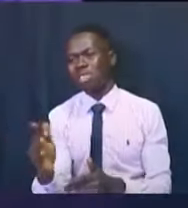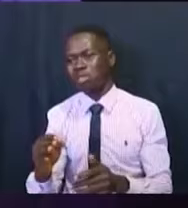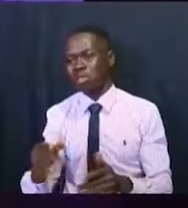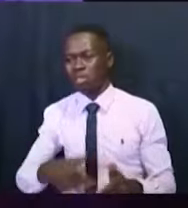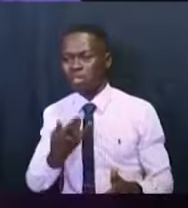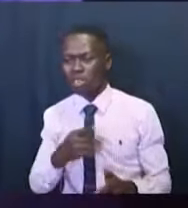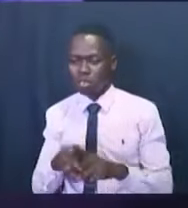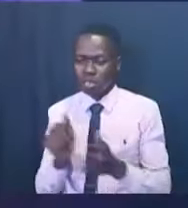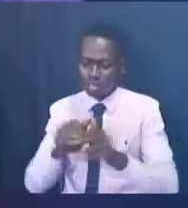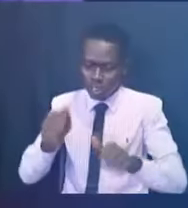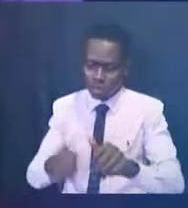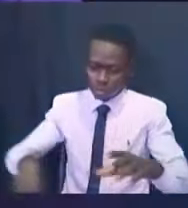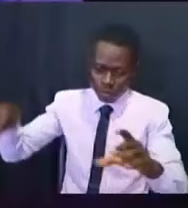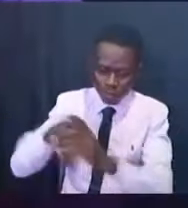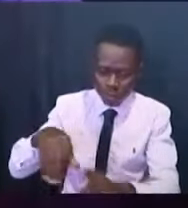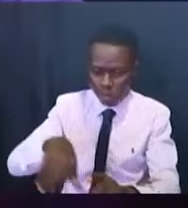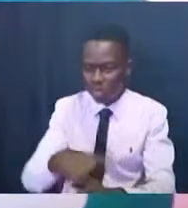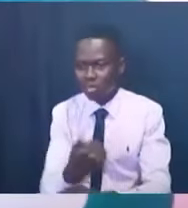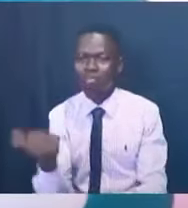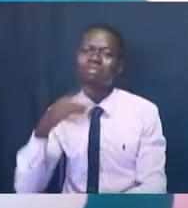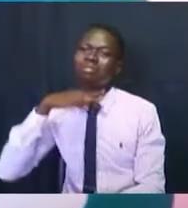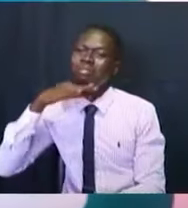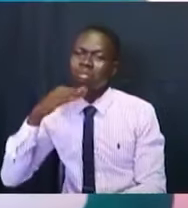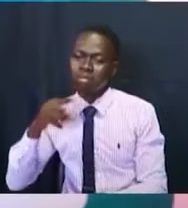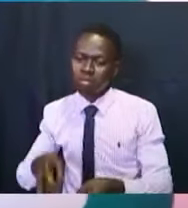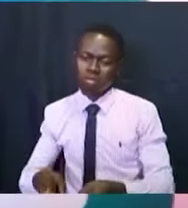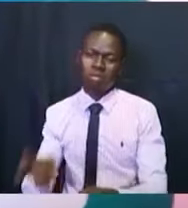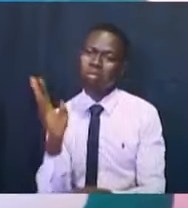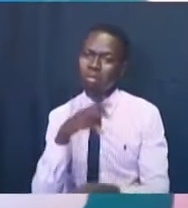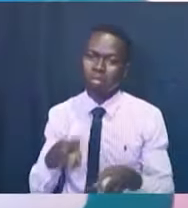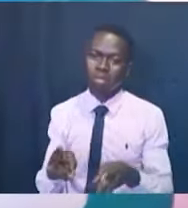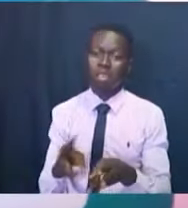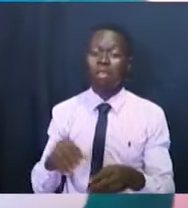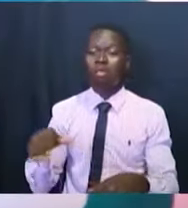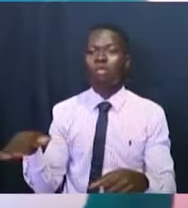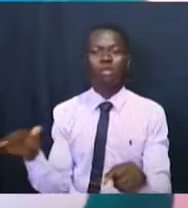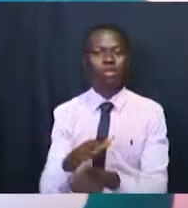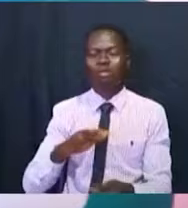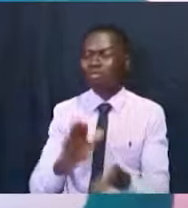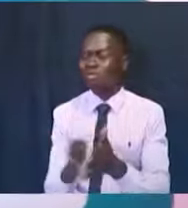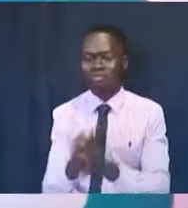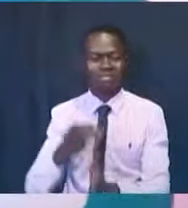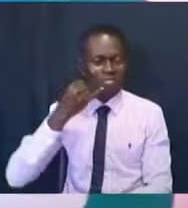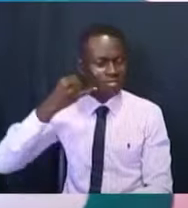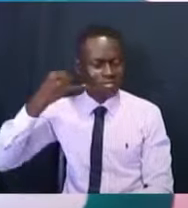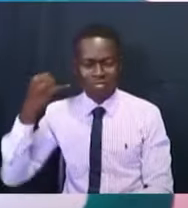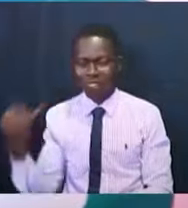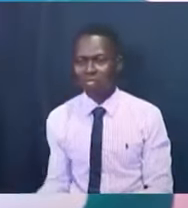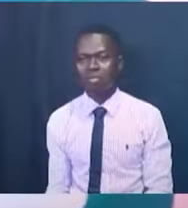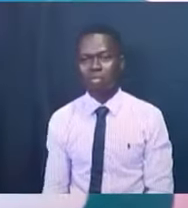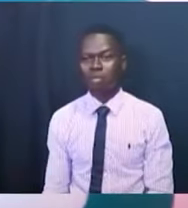to indulge in every kind of impurity. And they are full of greed. Now, greed is